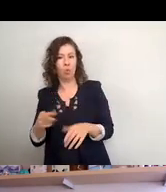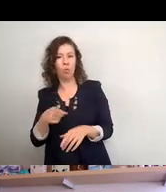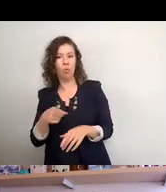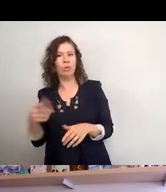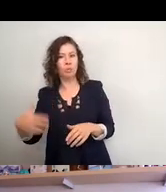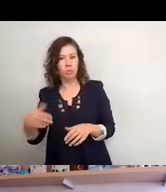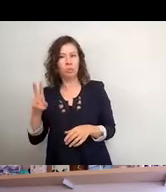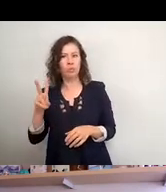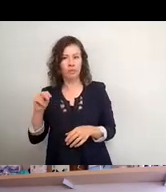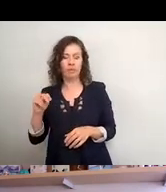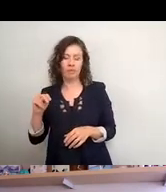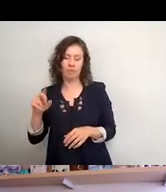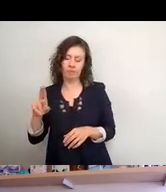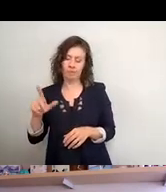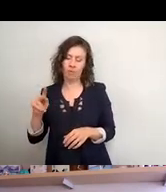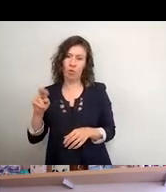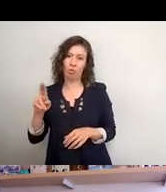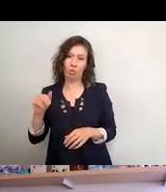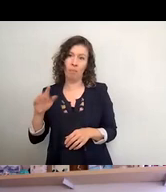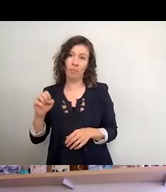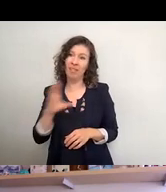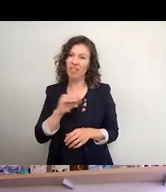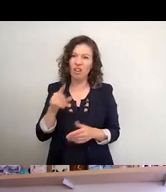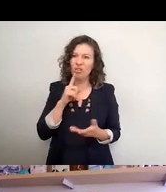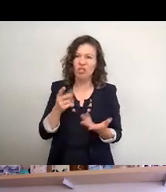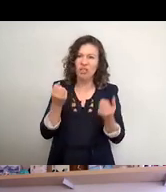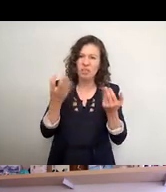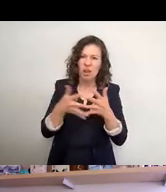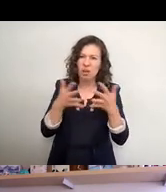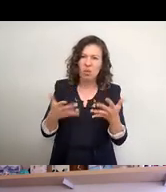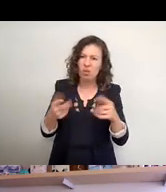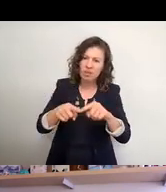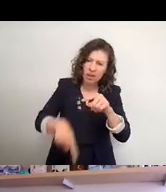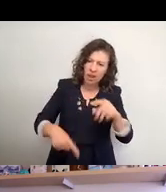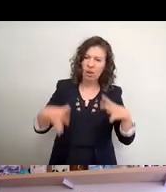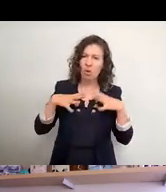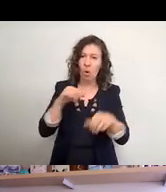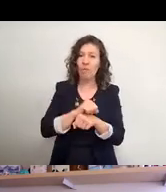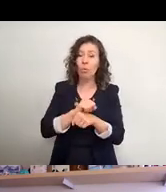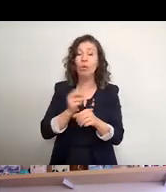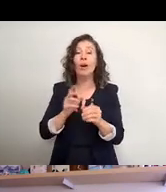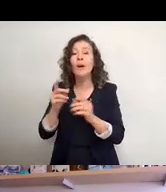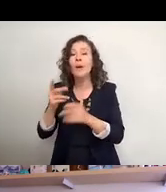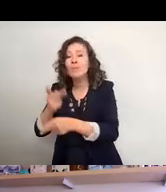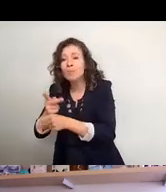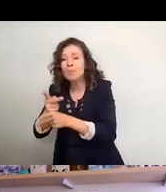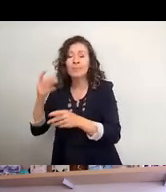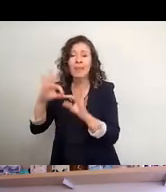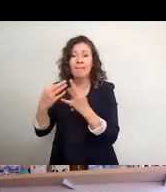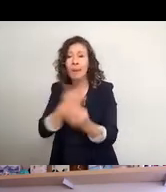the sheer inability of the majority of Americans to take time off to tend to sick family members or to care for their